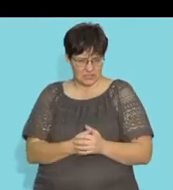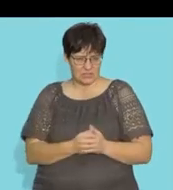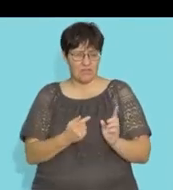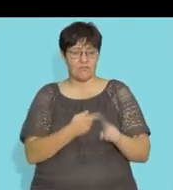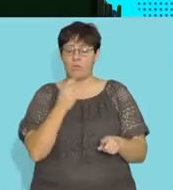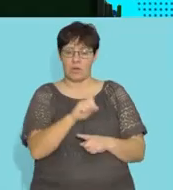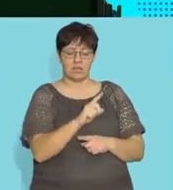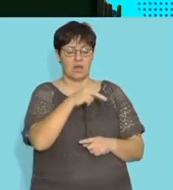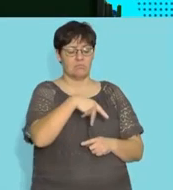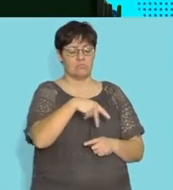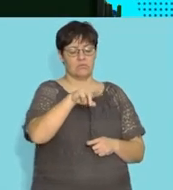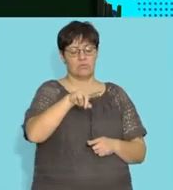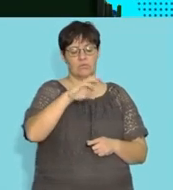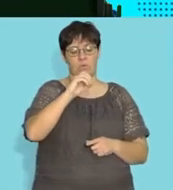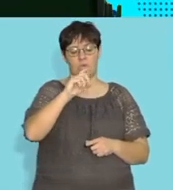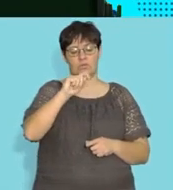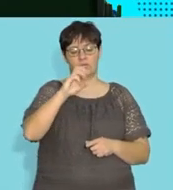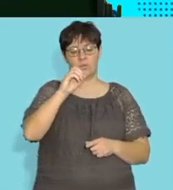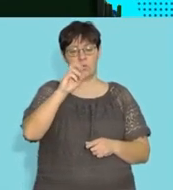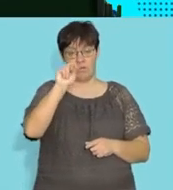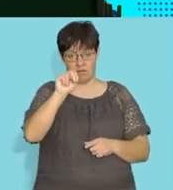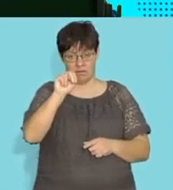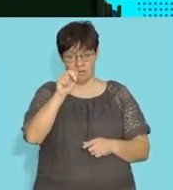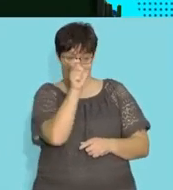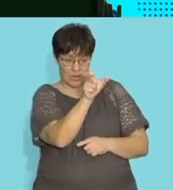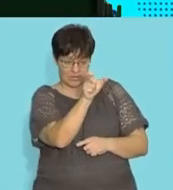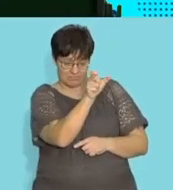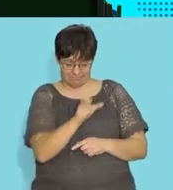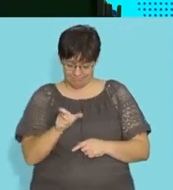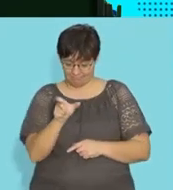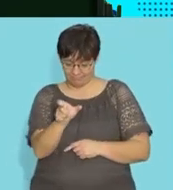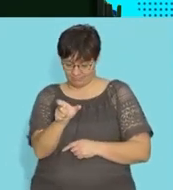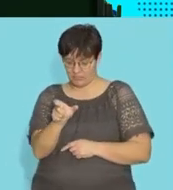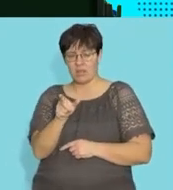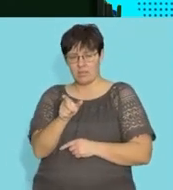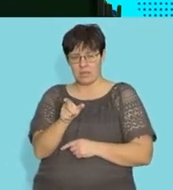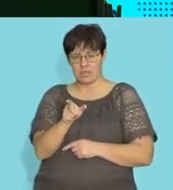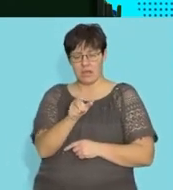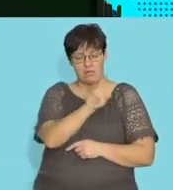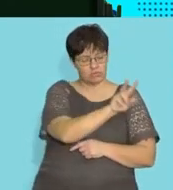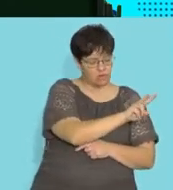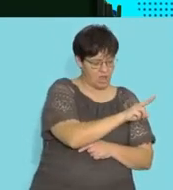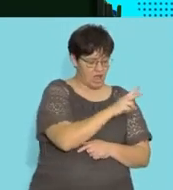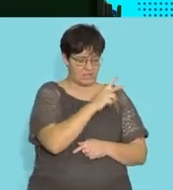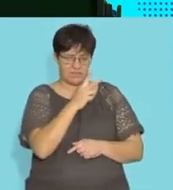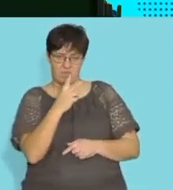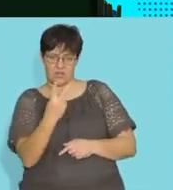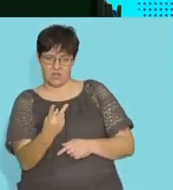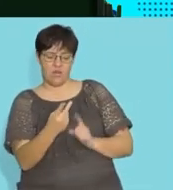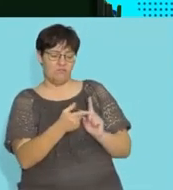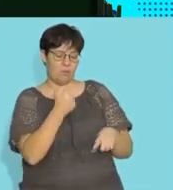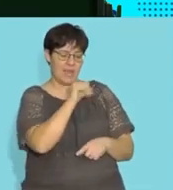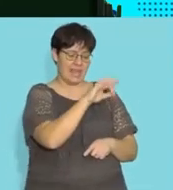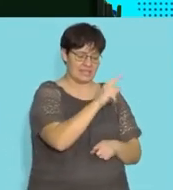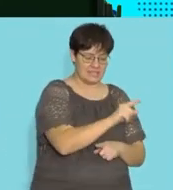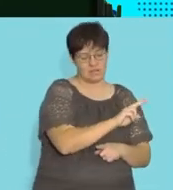Proteolytic comes from the word proton, and that basically means it's the transfer of proton from the